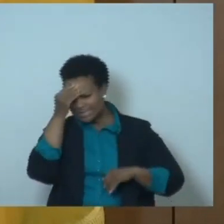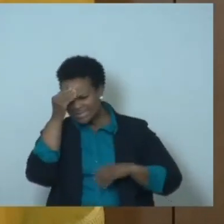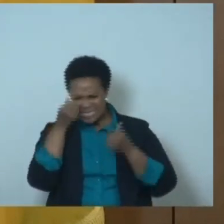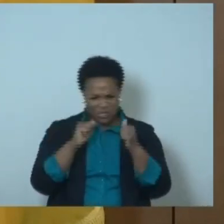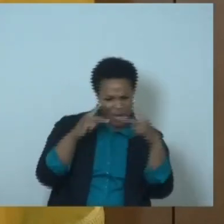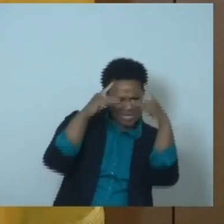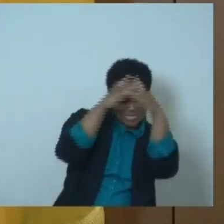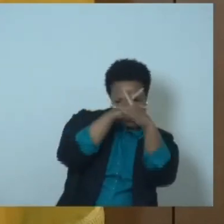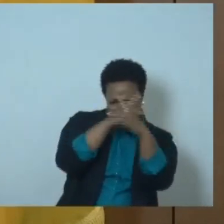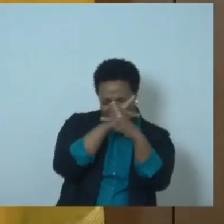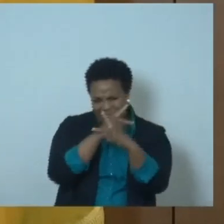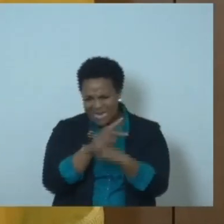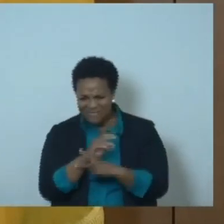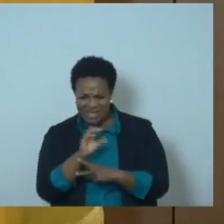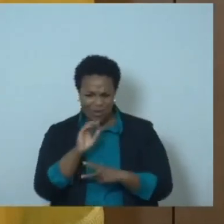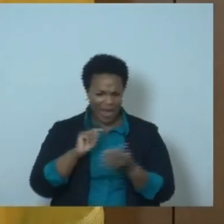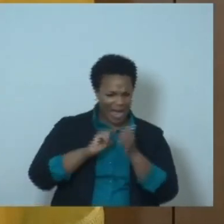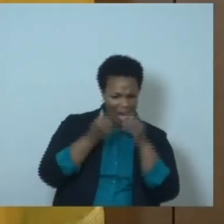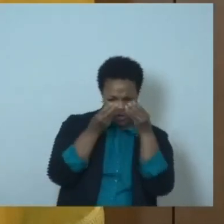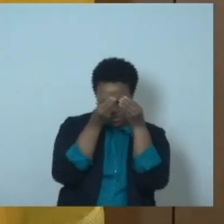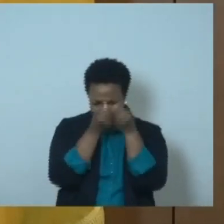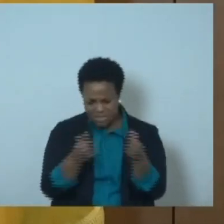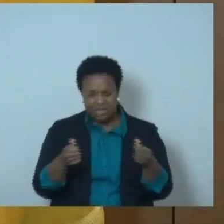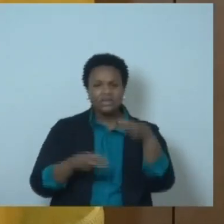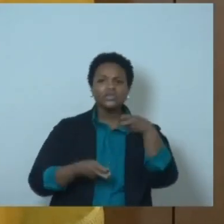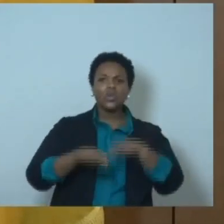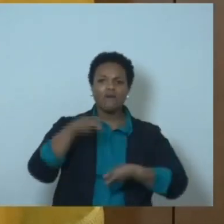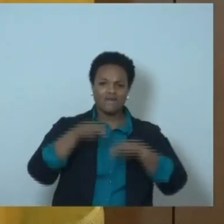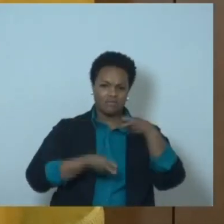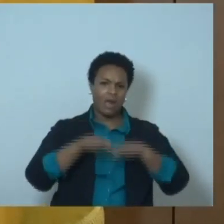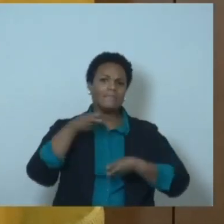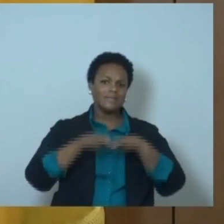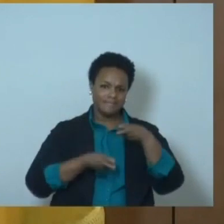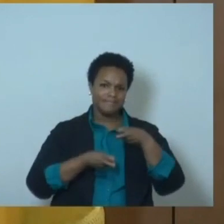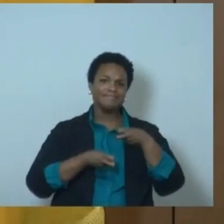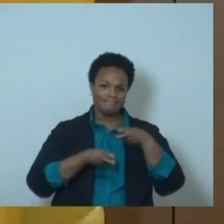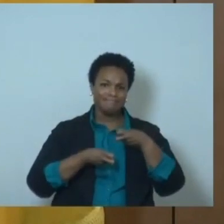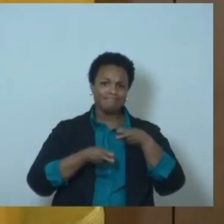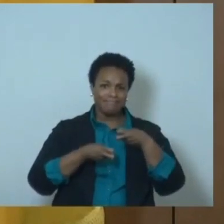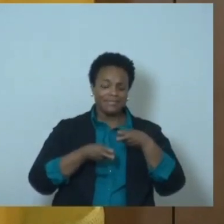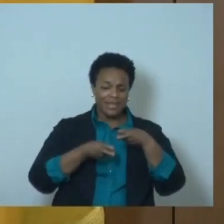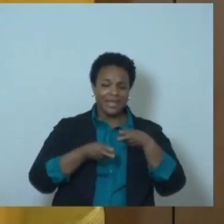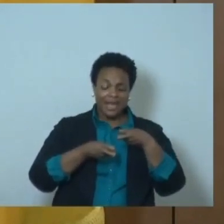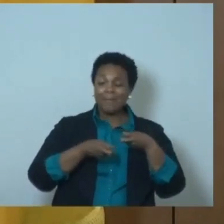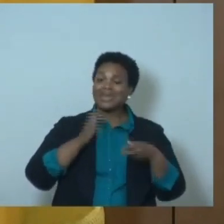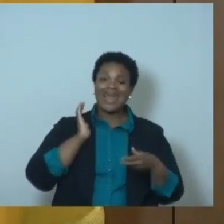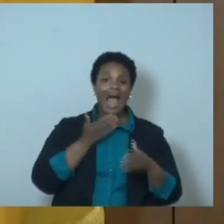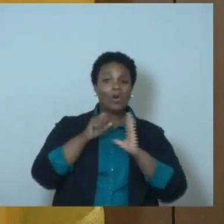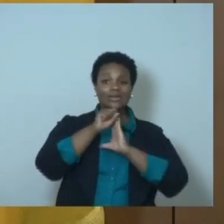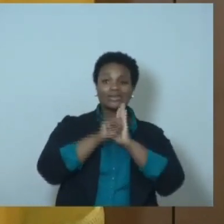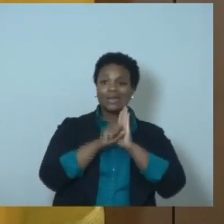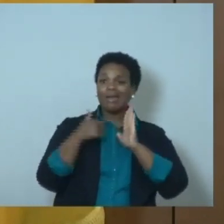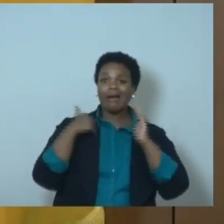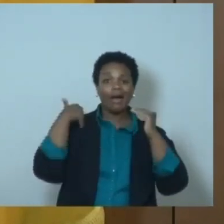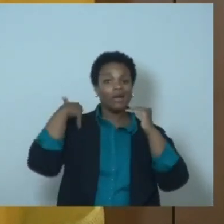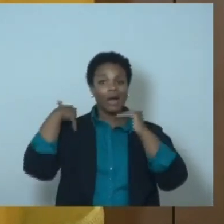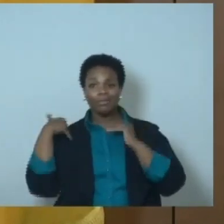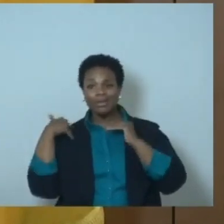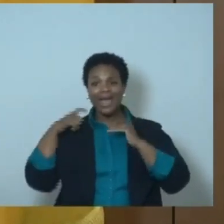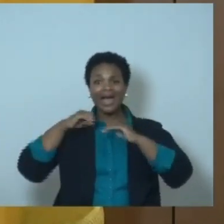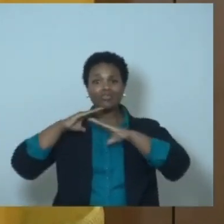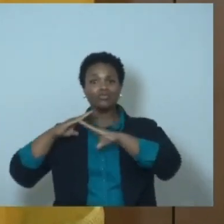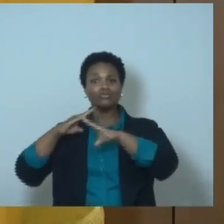context of what we're seeing about states' responsibilities to be protective, to deal with